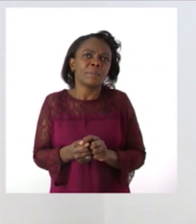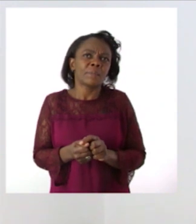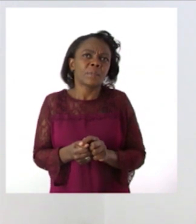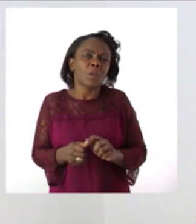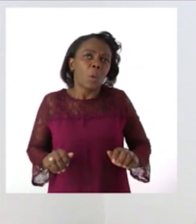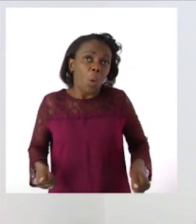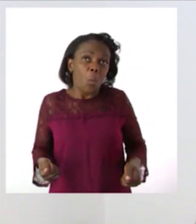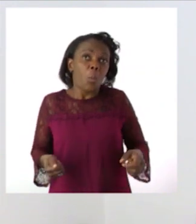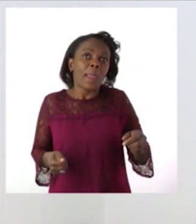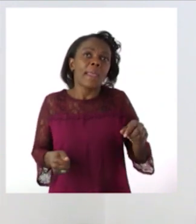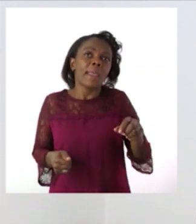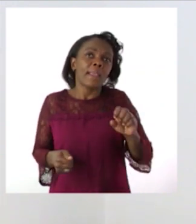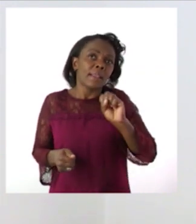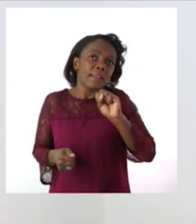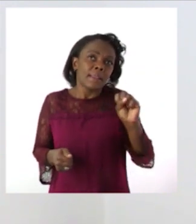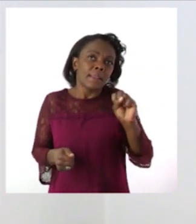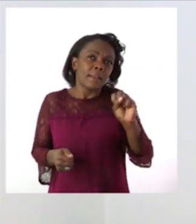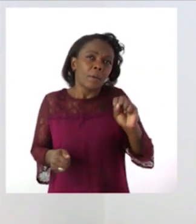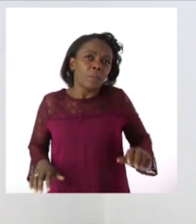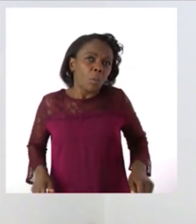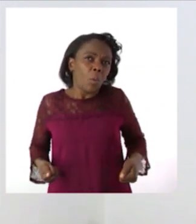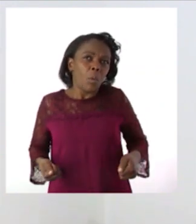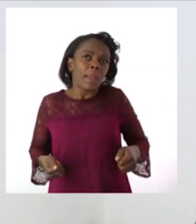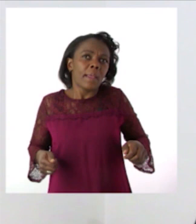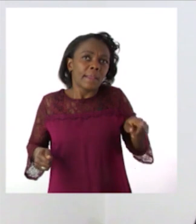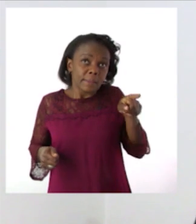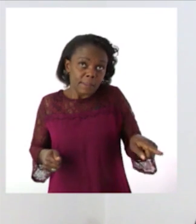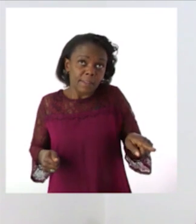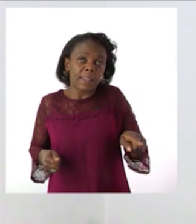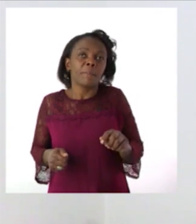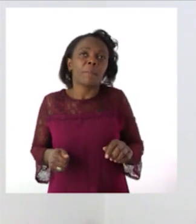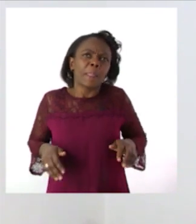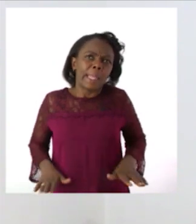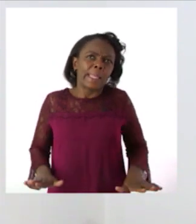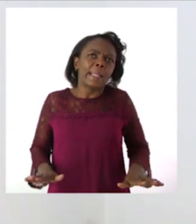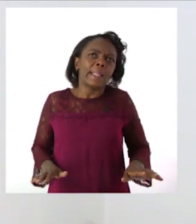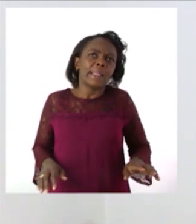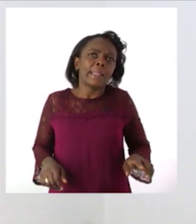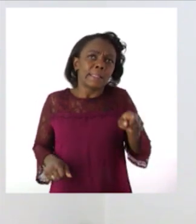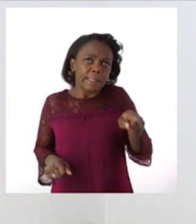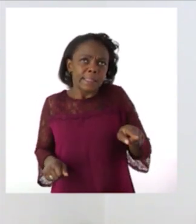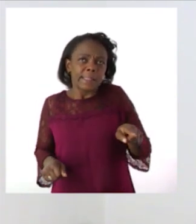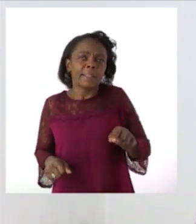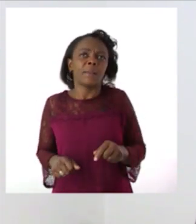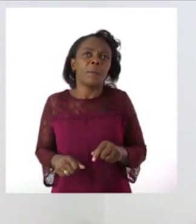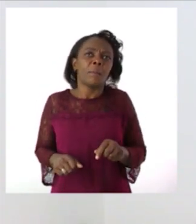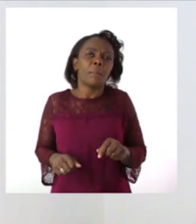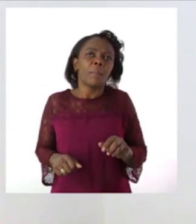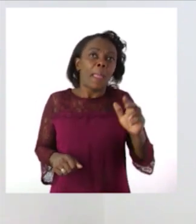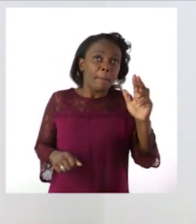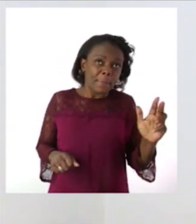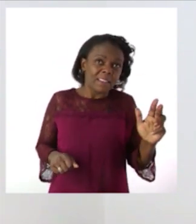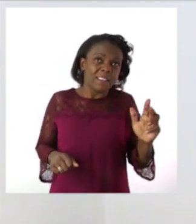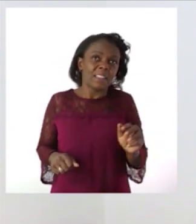boy, it's a she, it's a girl, and it's a I. am talking about myself, it's a I. I'm a person. But now